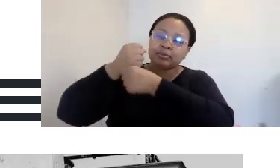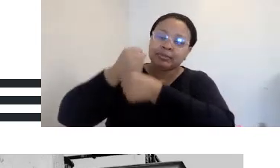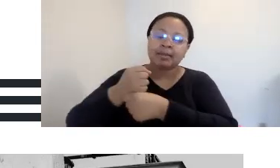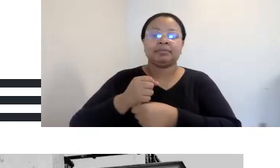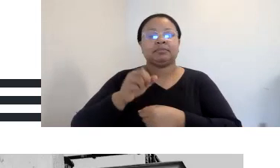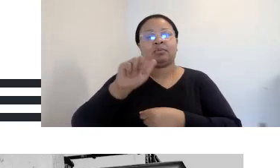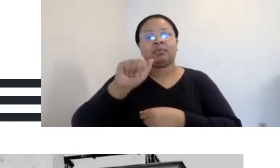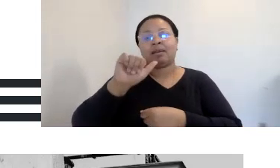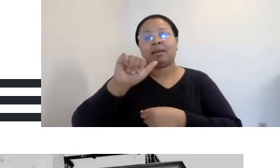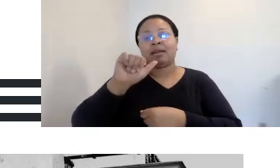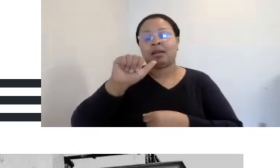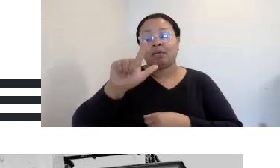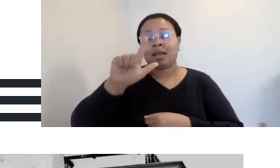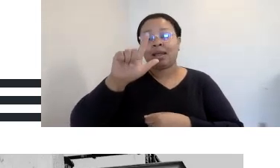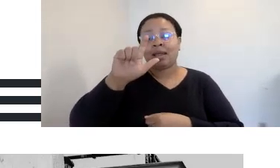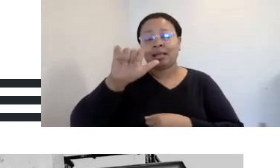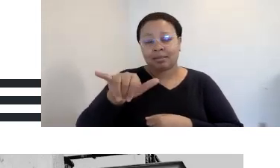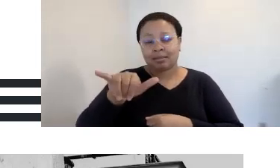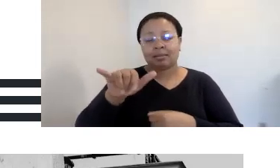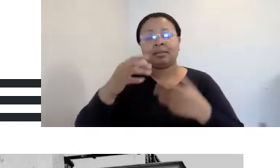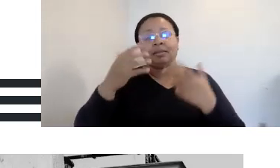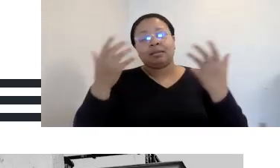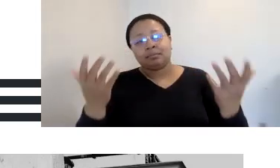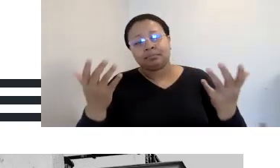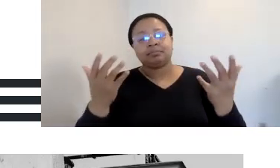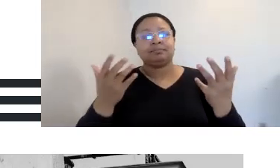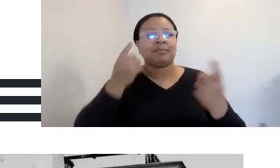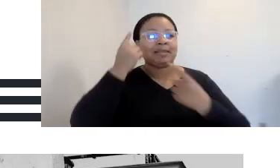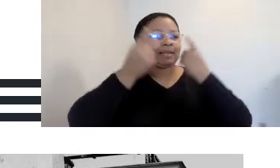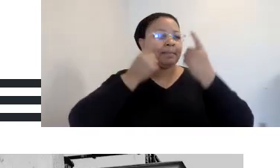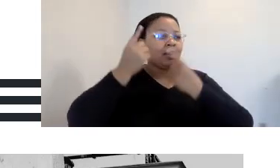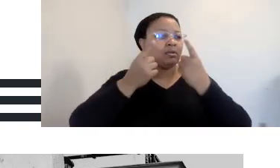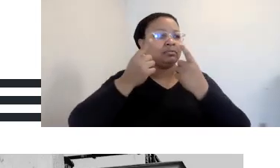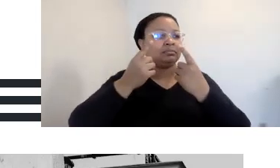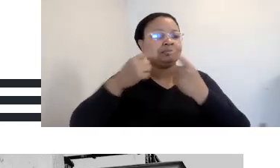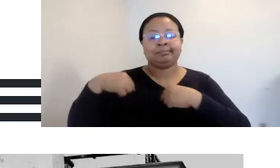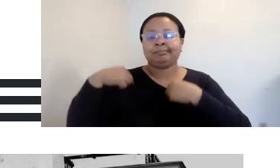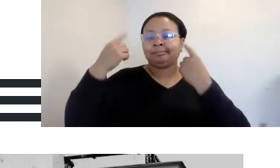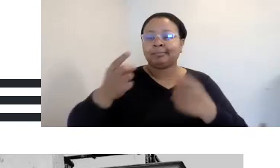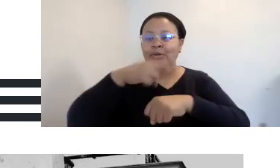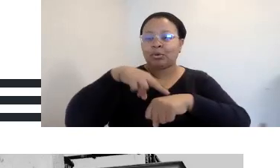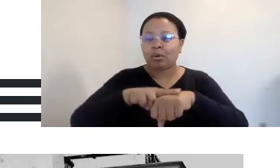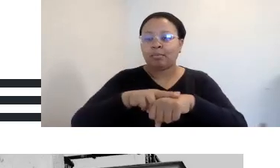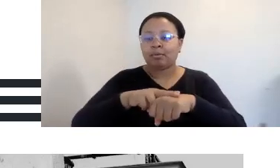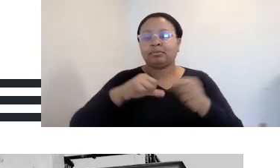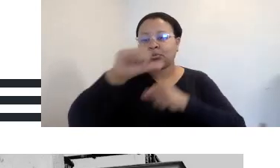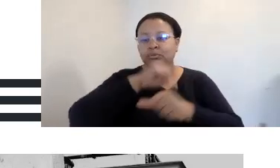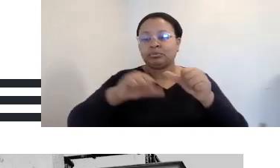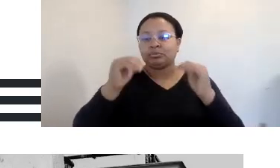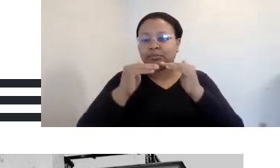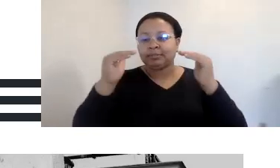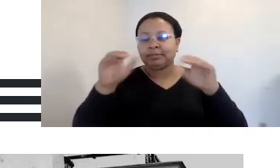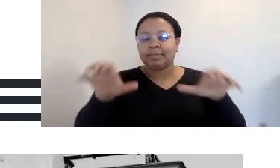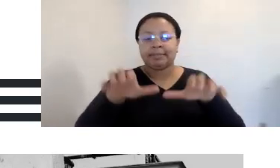we traditionally think of when we think of social justice activities. So these are